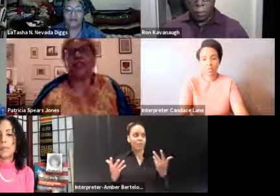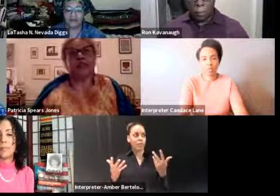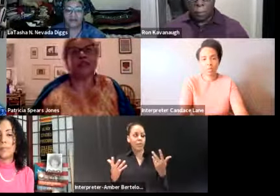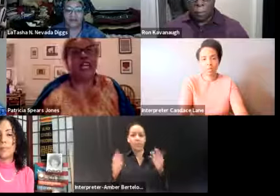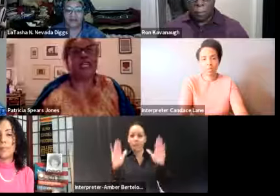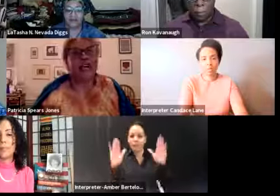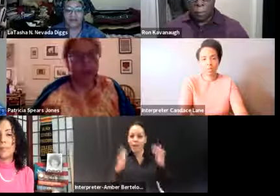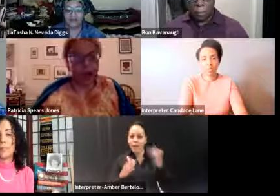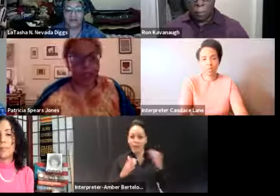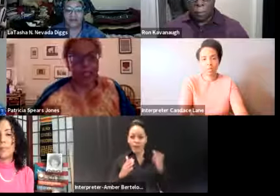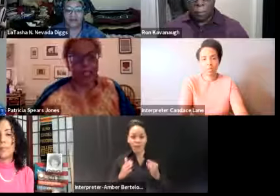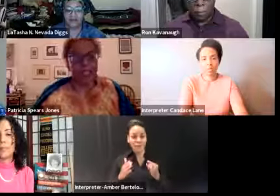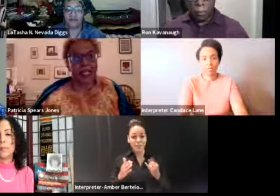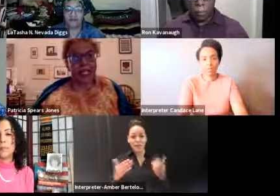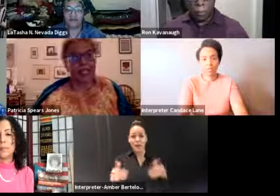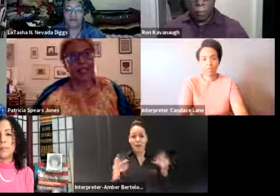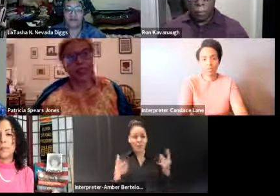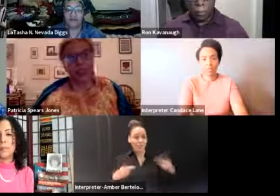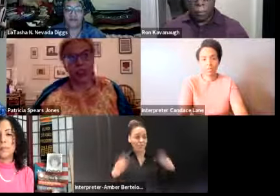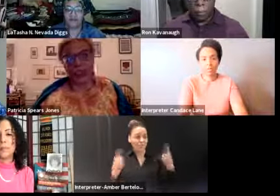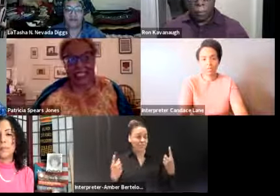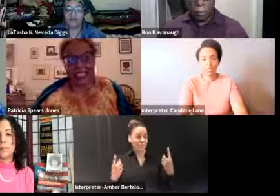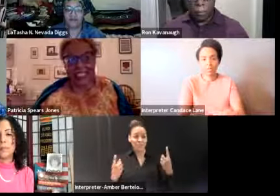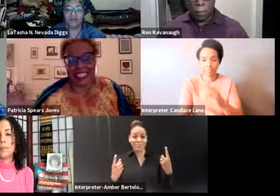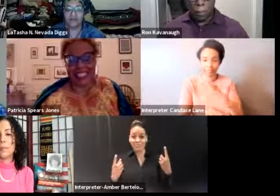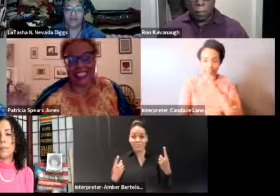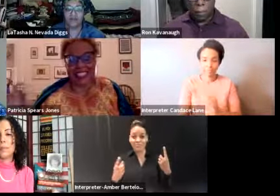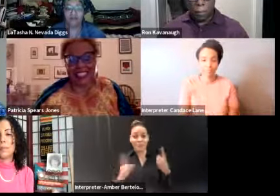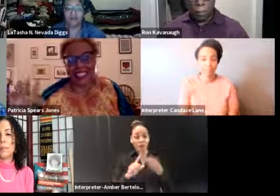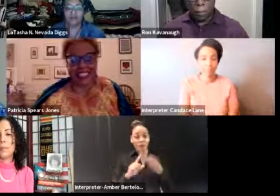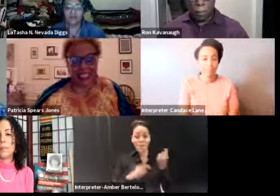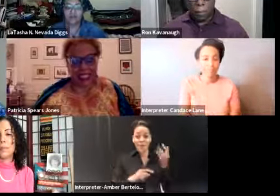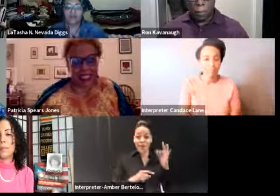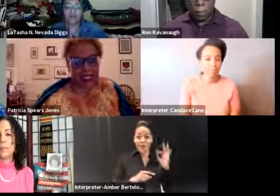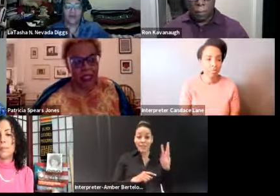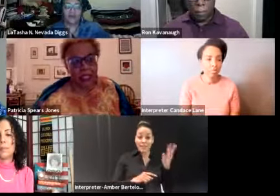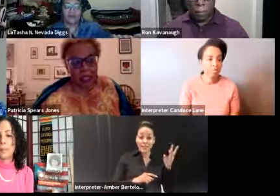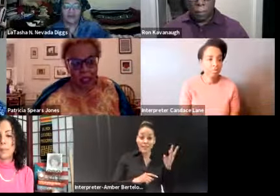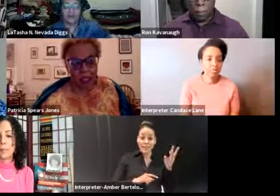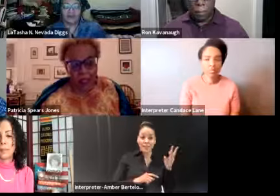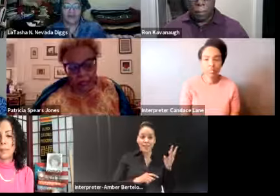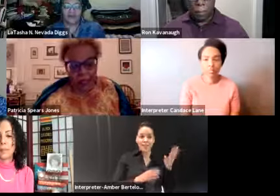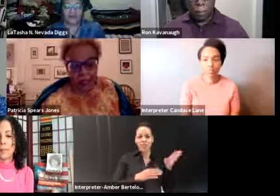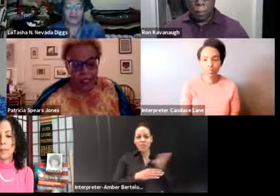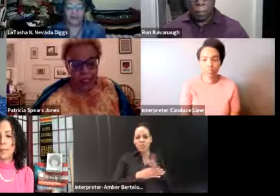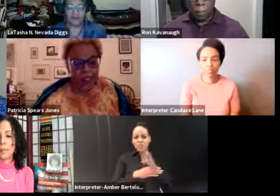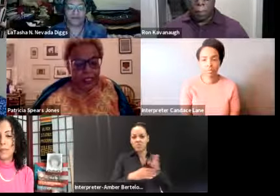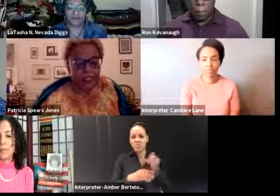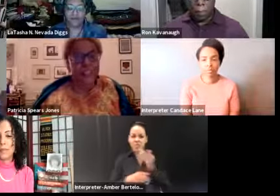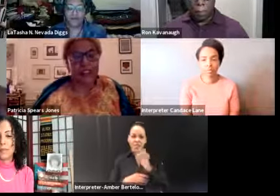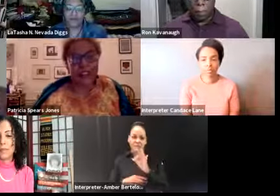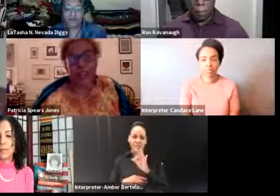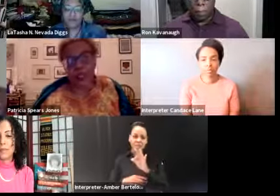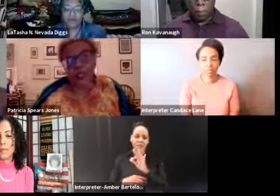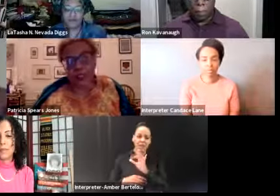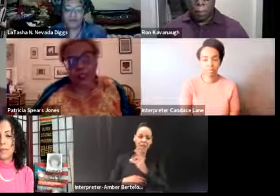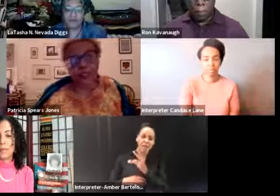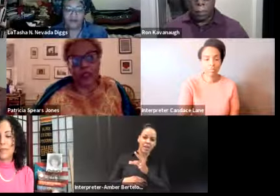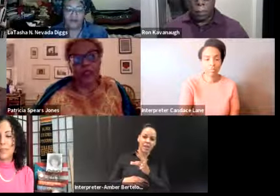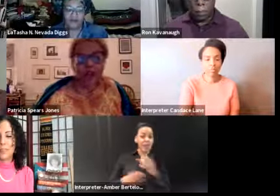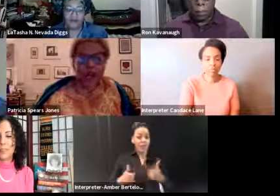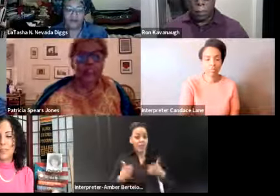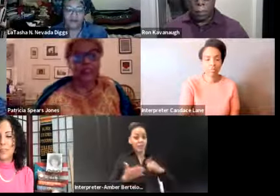art, some of the most dynamic art in between 1960 and 1980. So, but you know, he lived in New York